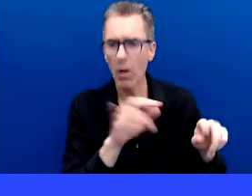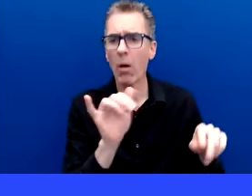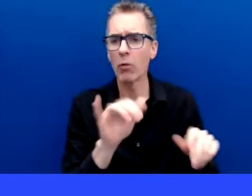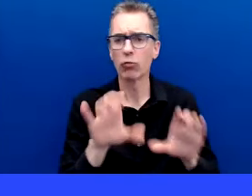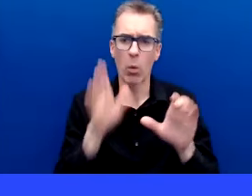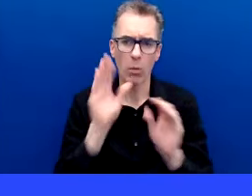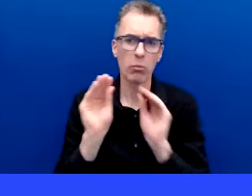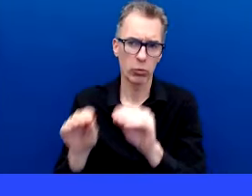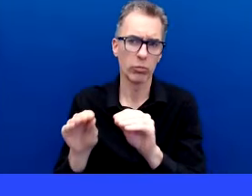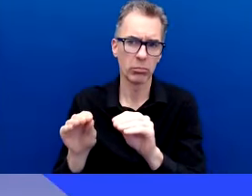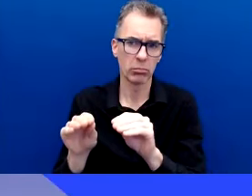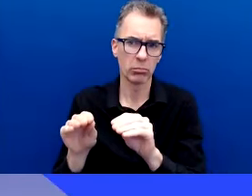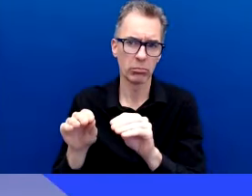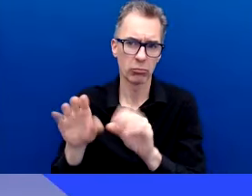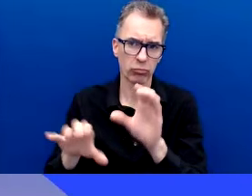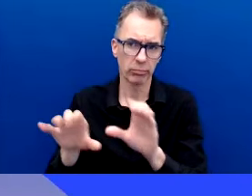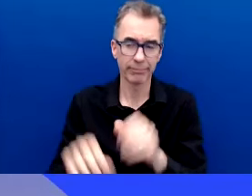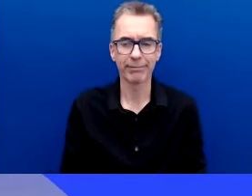chat.